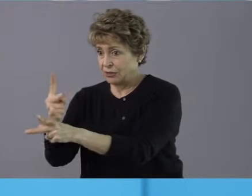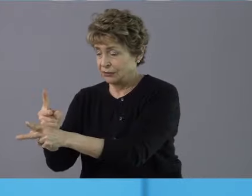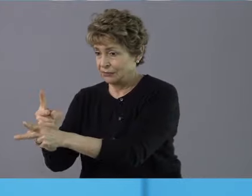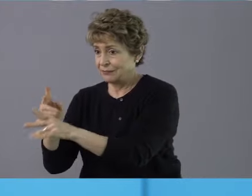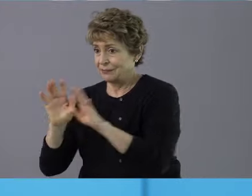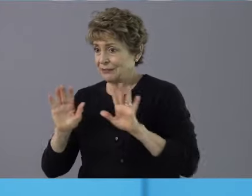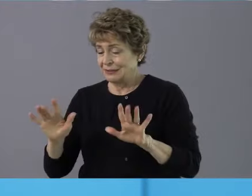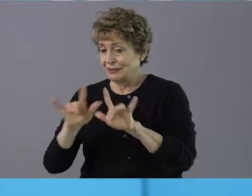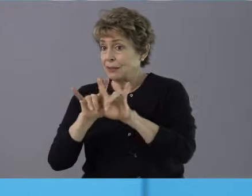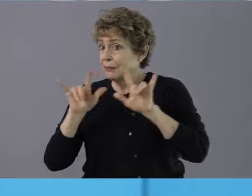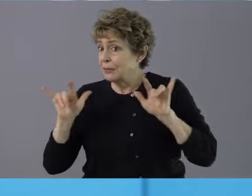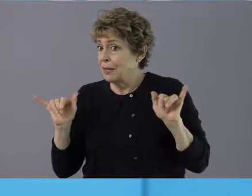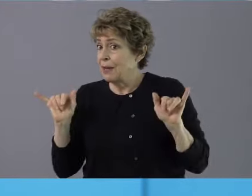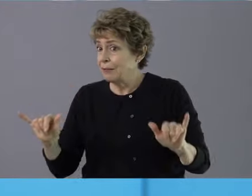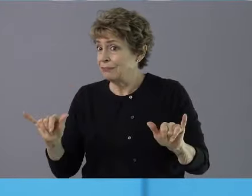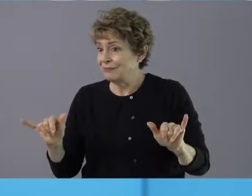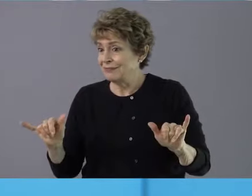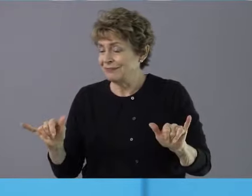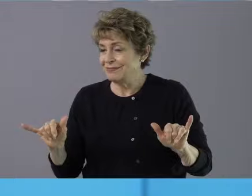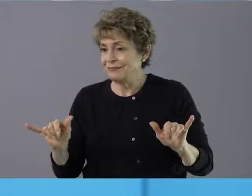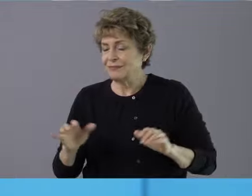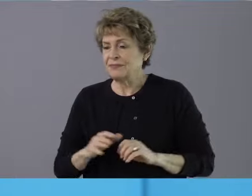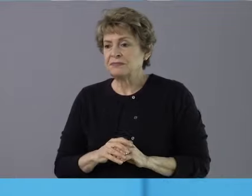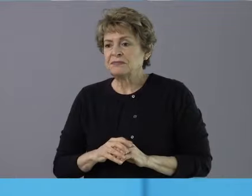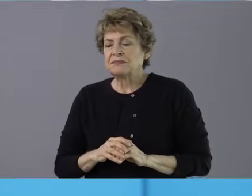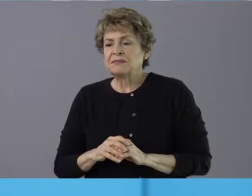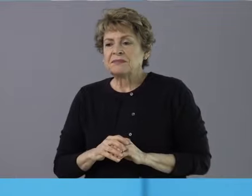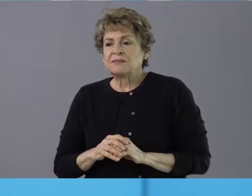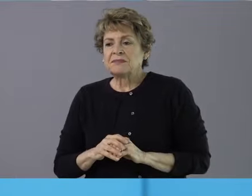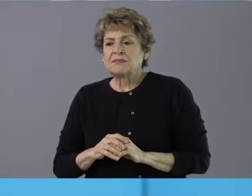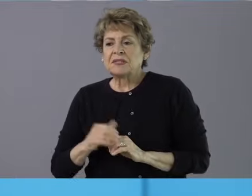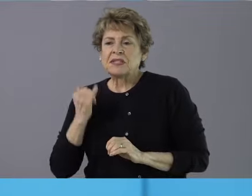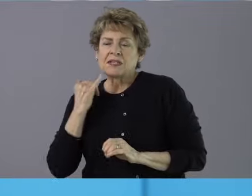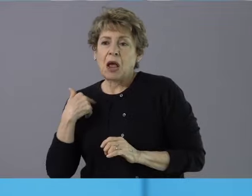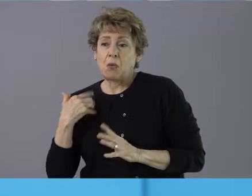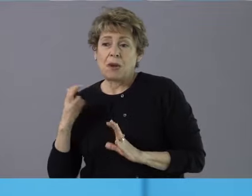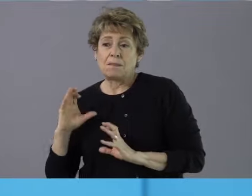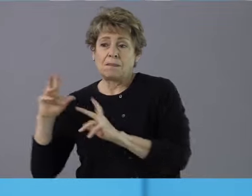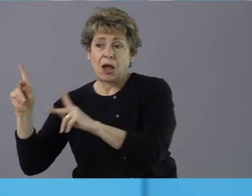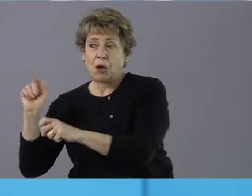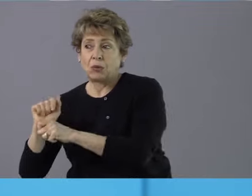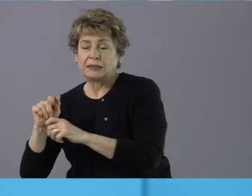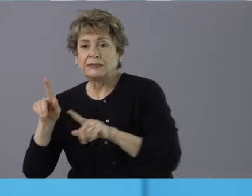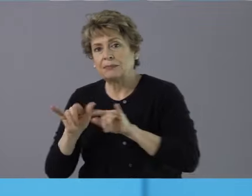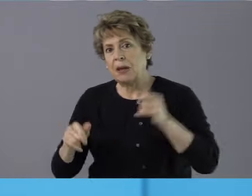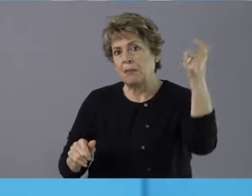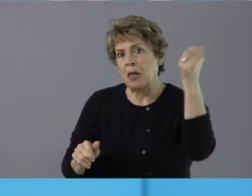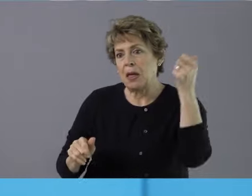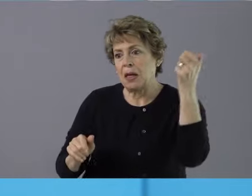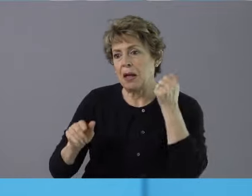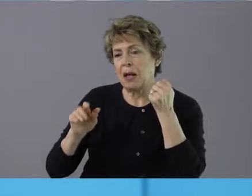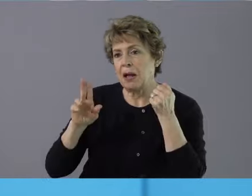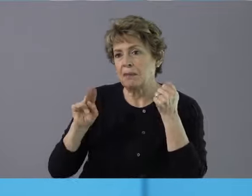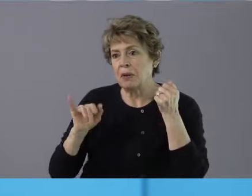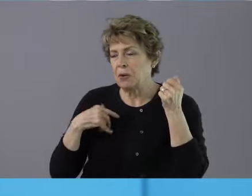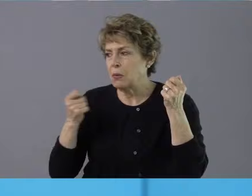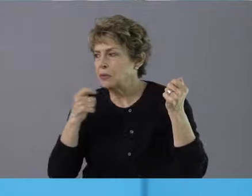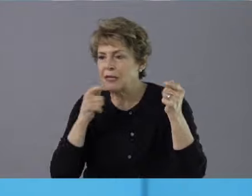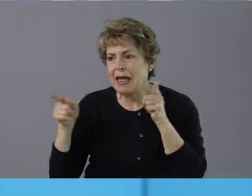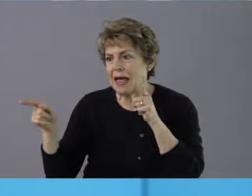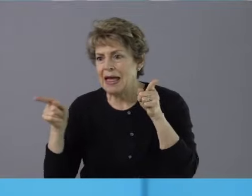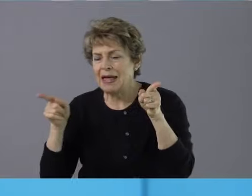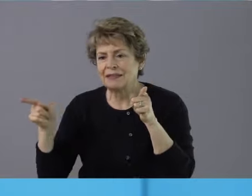to work. And even in the environment we're in right now, I mean, it's been my experience, most people want to work. Okay, they'd like to go back to